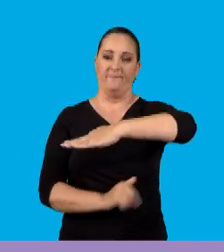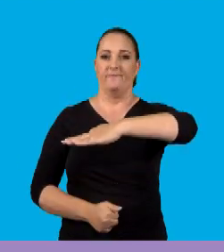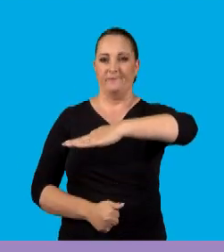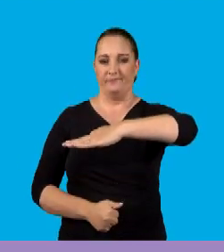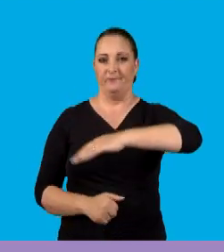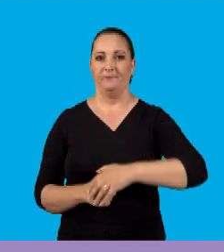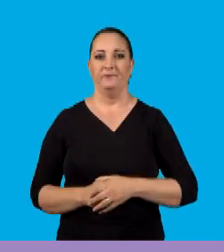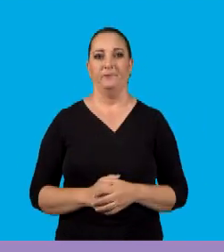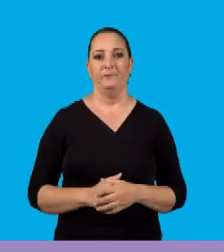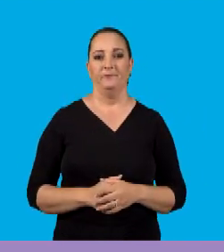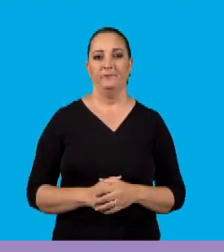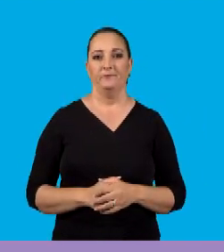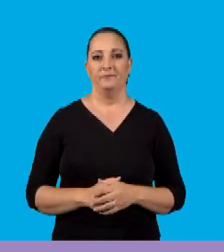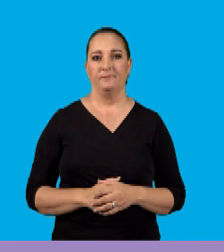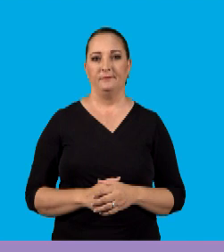left-hand side.